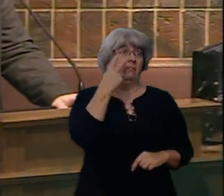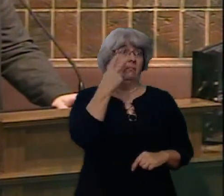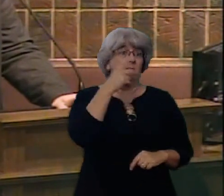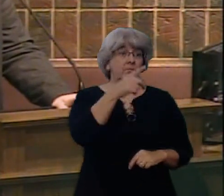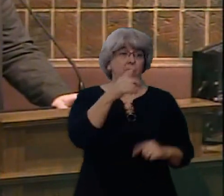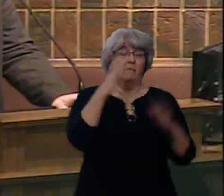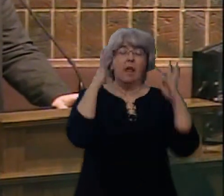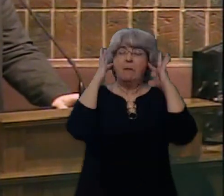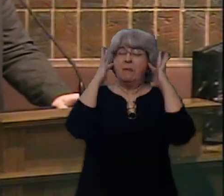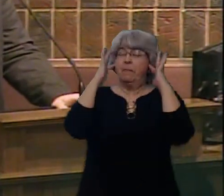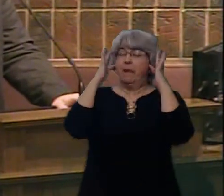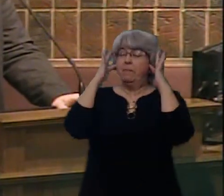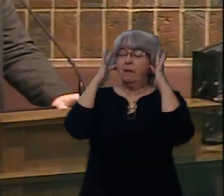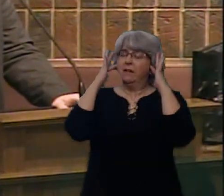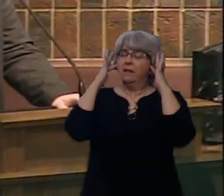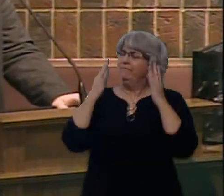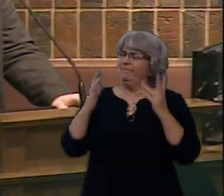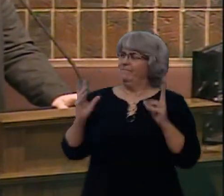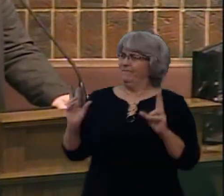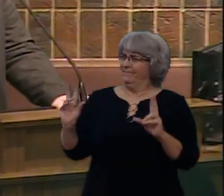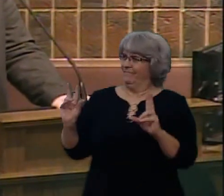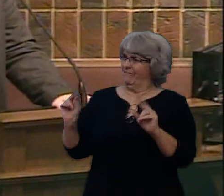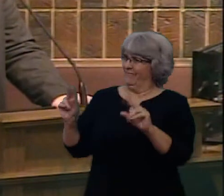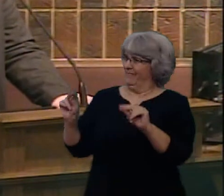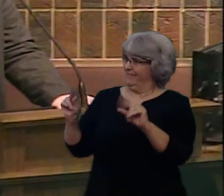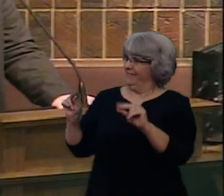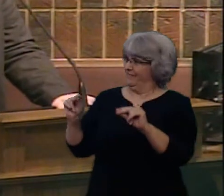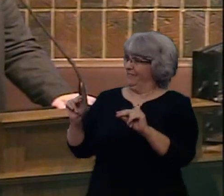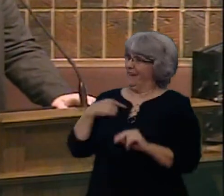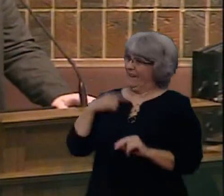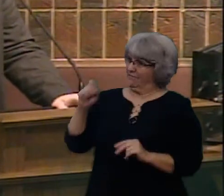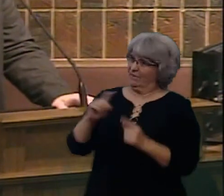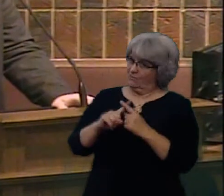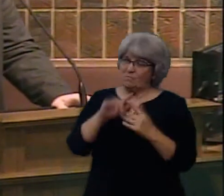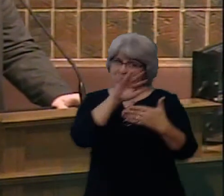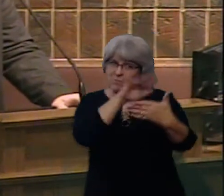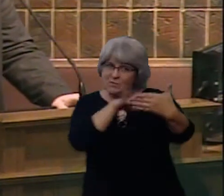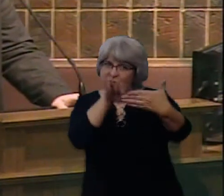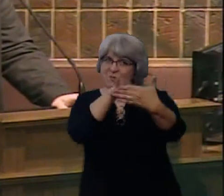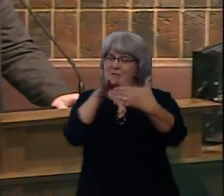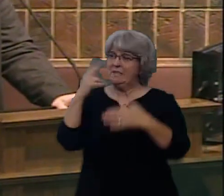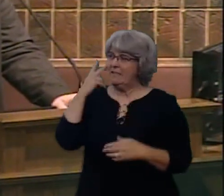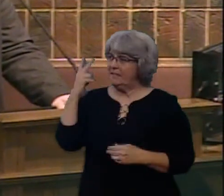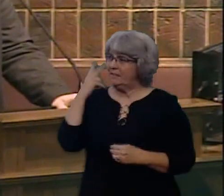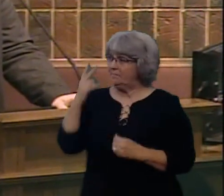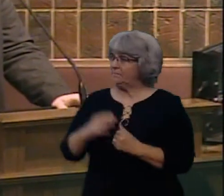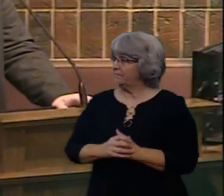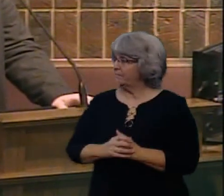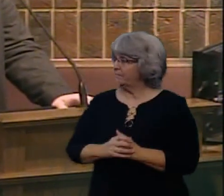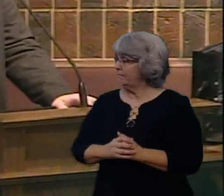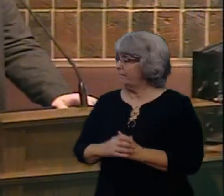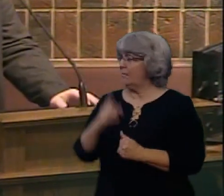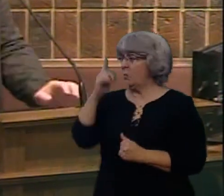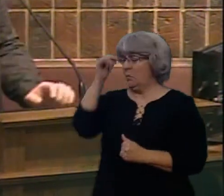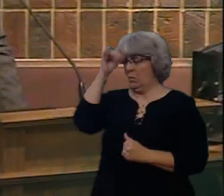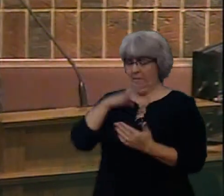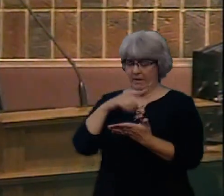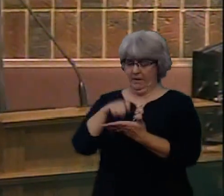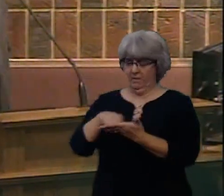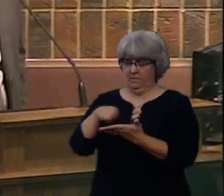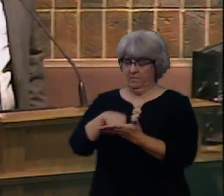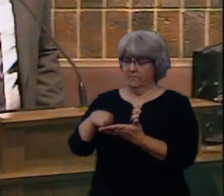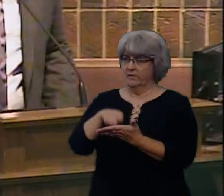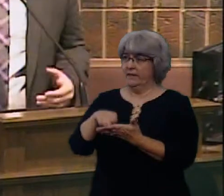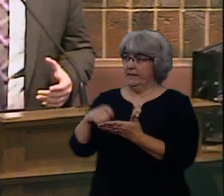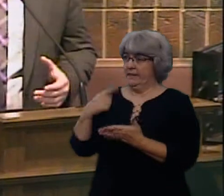Brother Hugo McCord's translation, I got a free copy of that. He puts this verse, do not